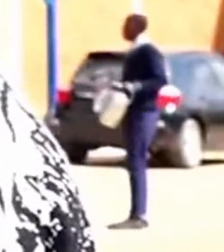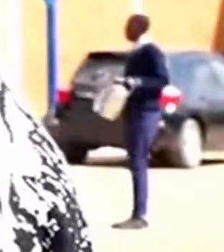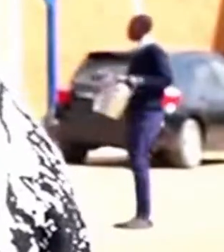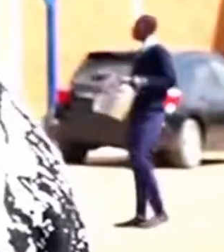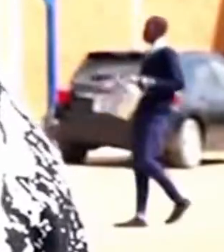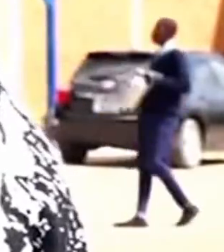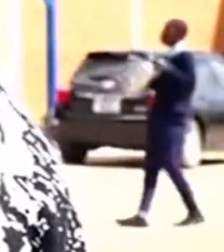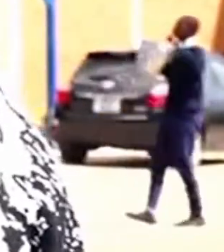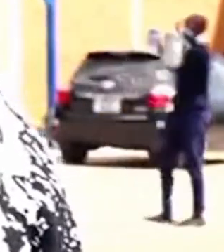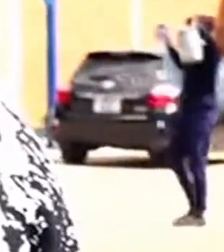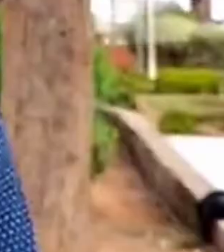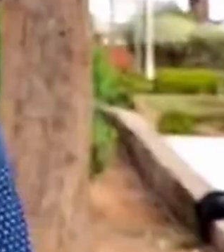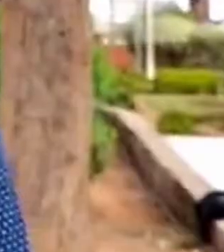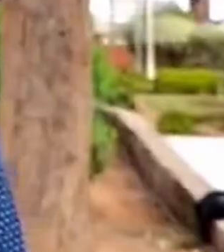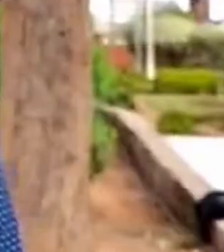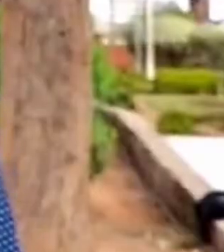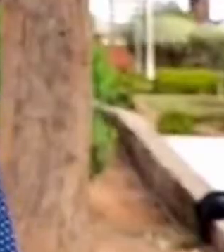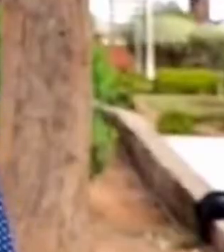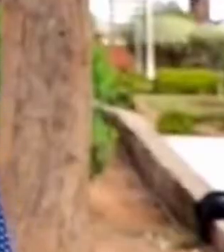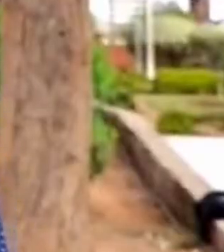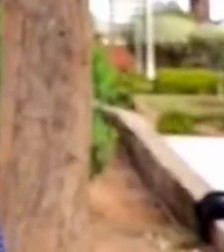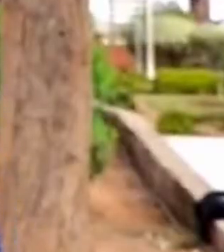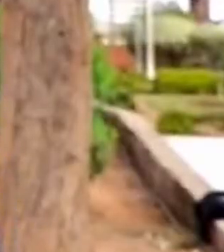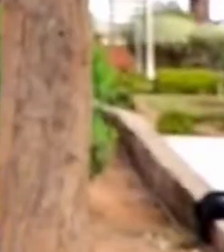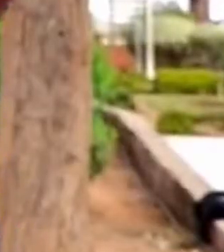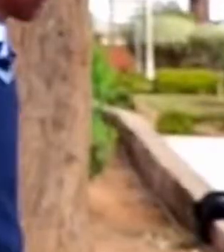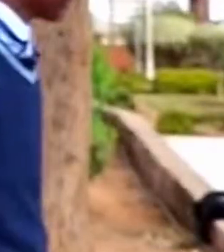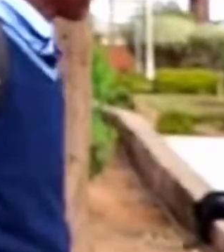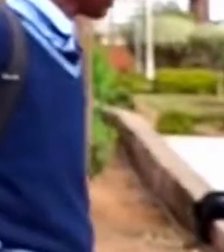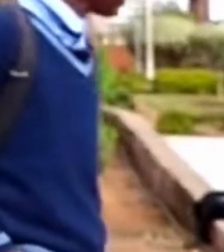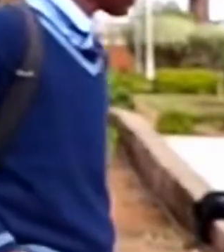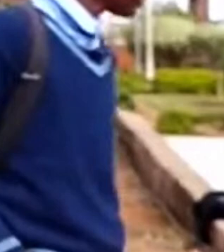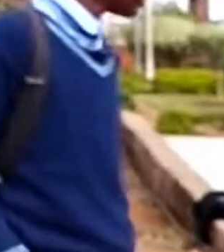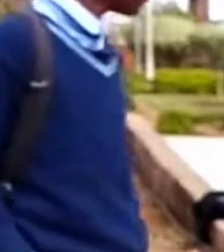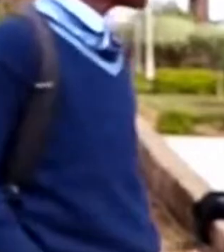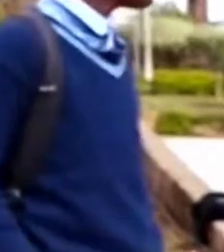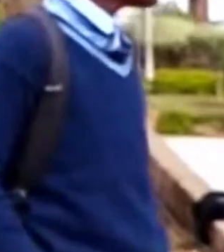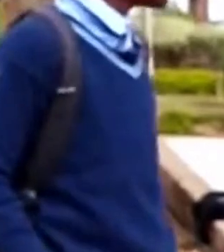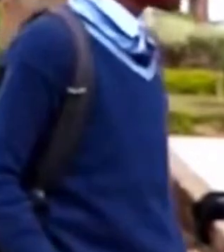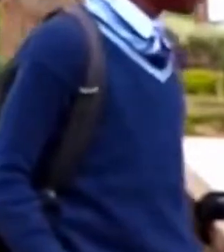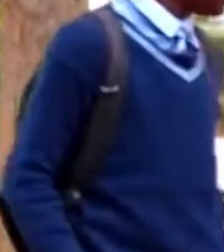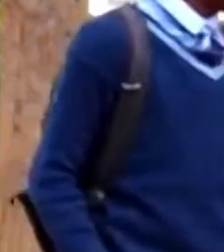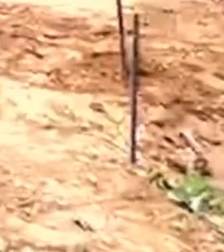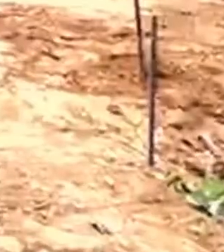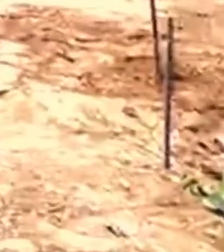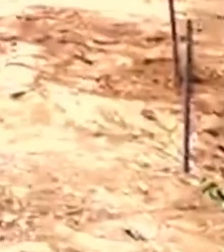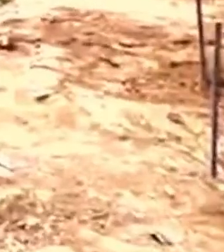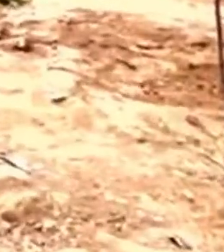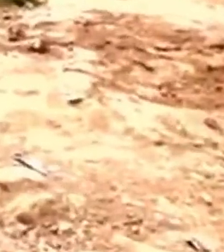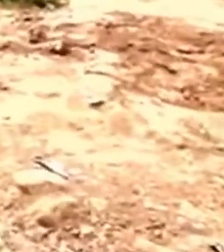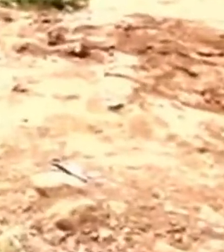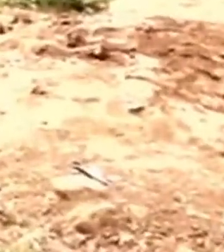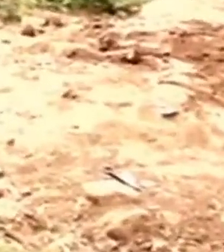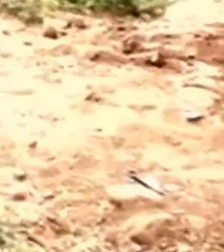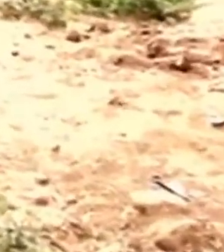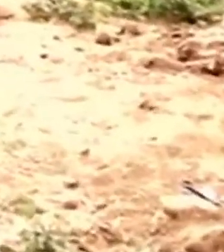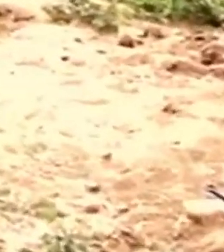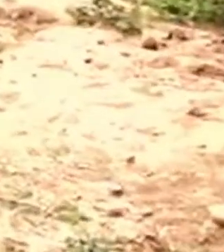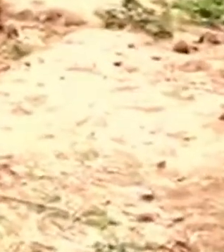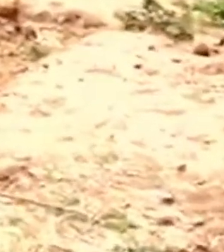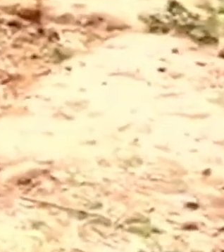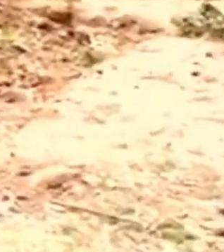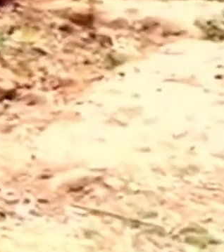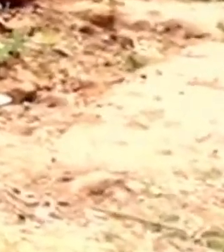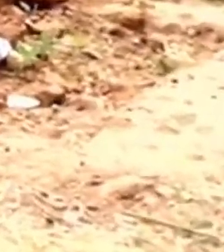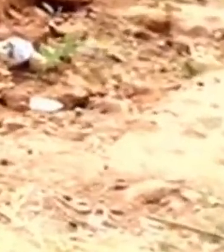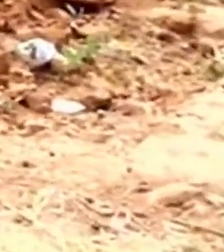accommodate previously. Ward Development Committee Chairperson Mr. Nosiku Masialeti sheds more light about the construction of the